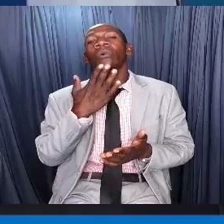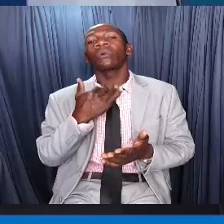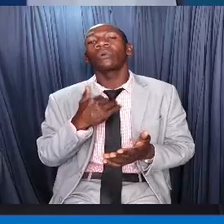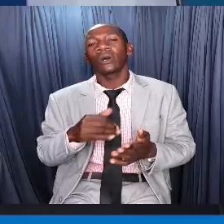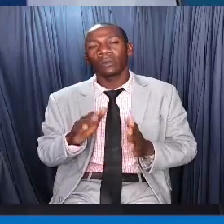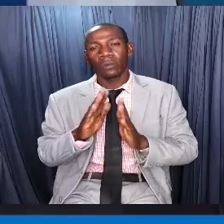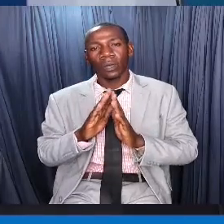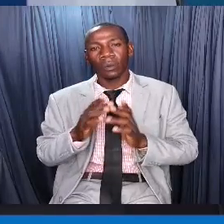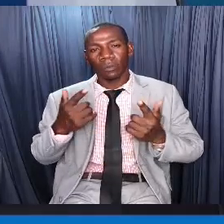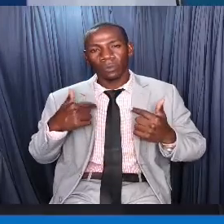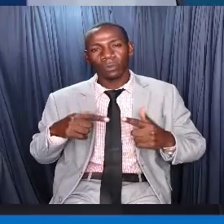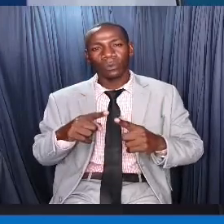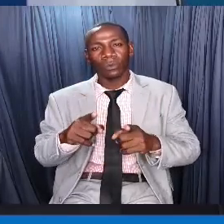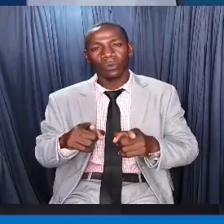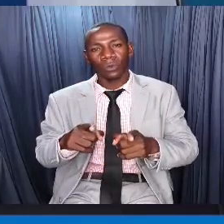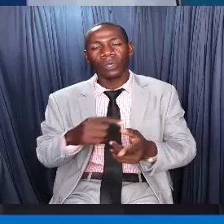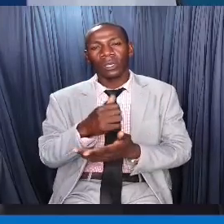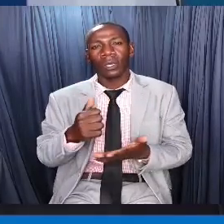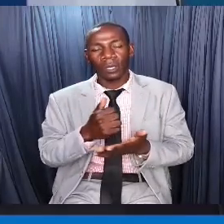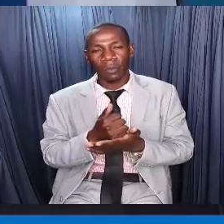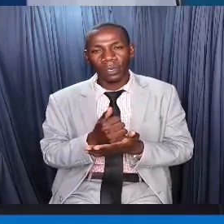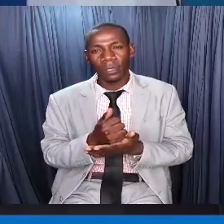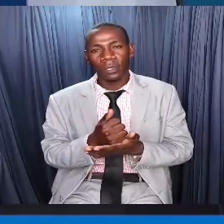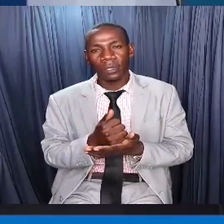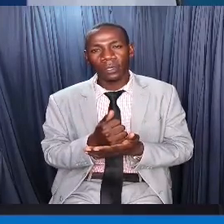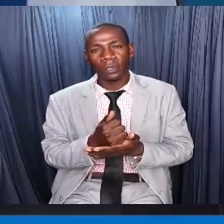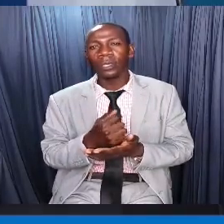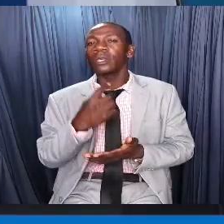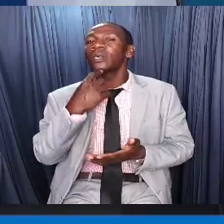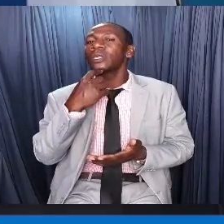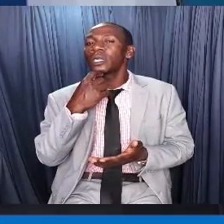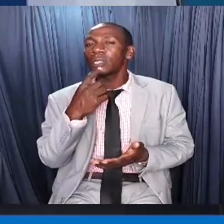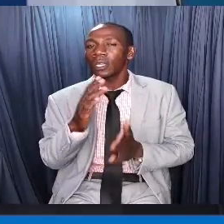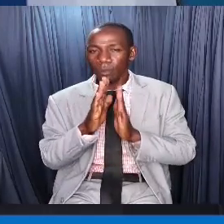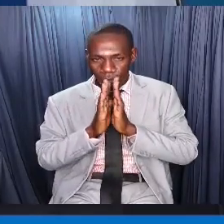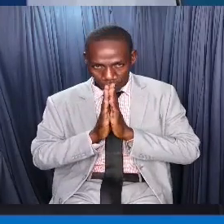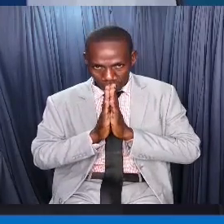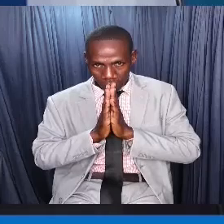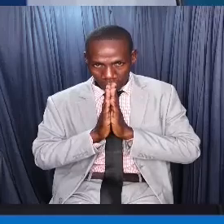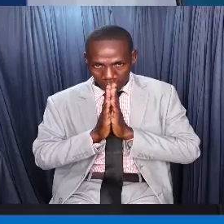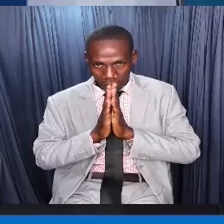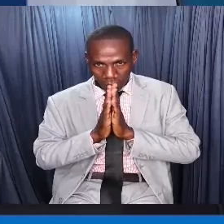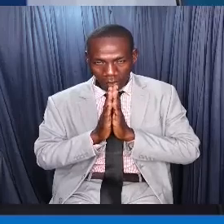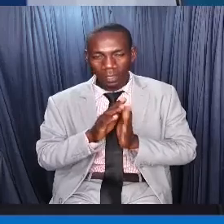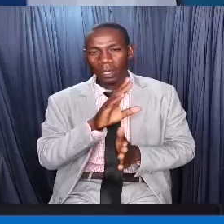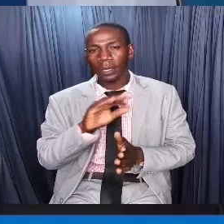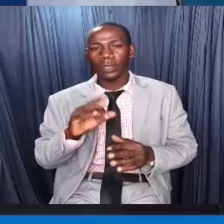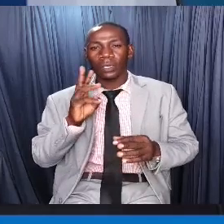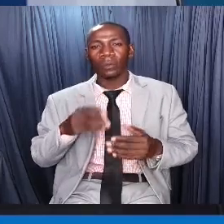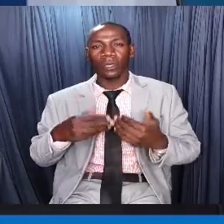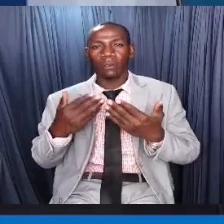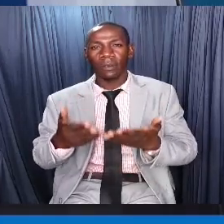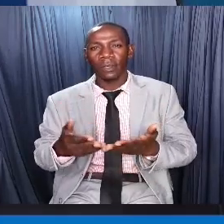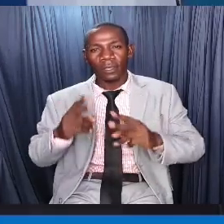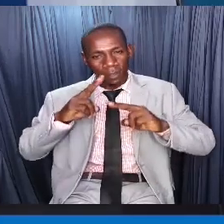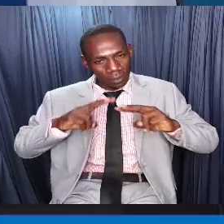Now whatever you desire will come. Bwana Yesu asifiwe sana. Amen. Anasema ombeni. He says you ask. Nanyi mtapewa. And you shall be